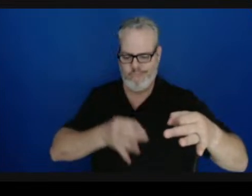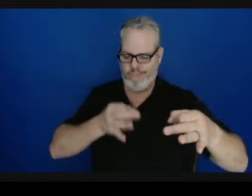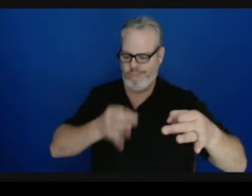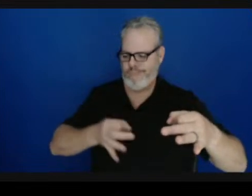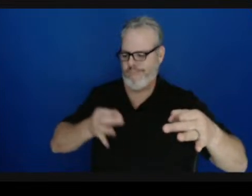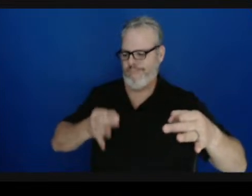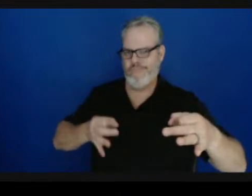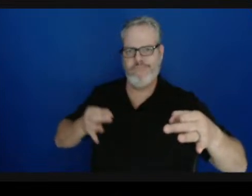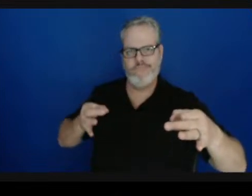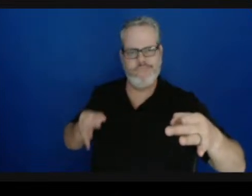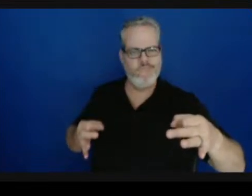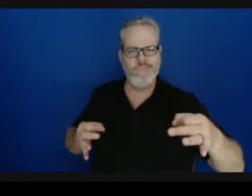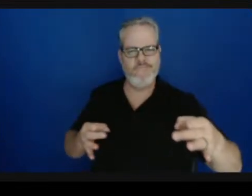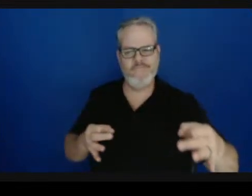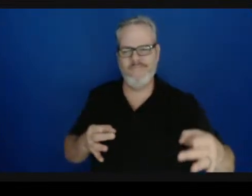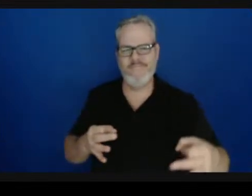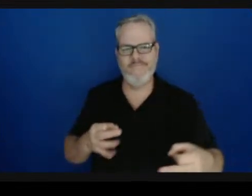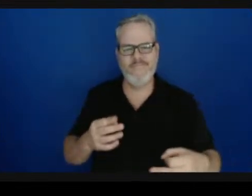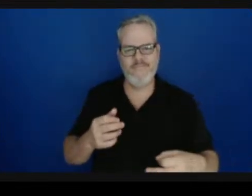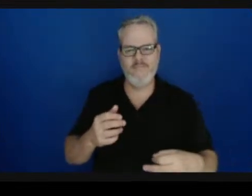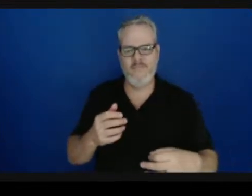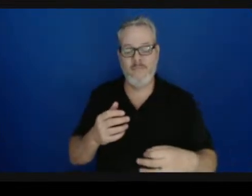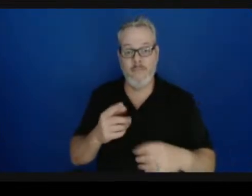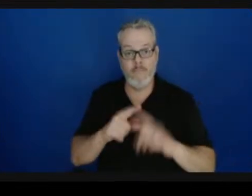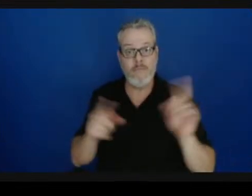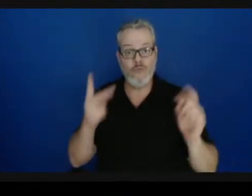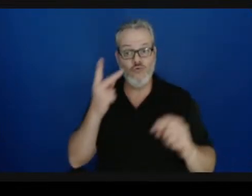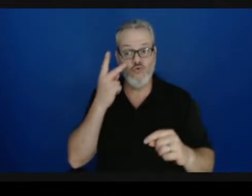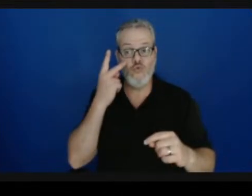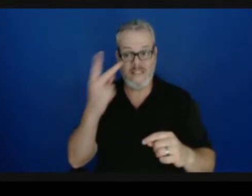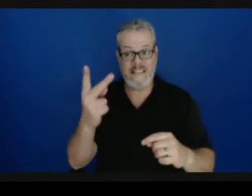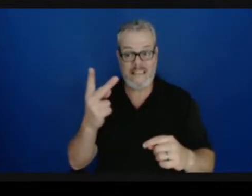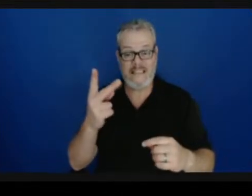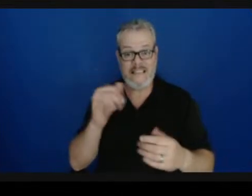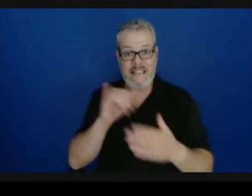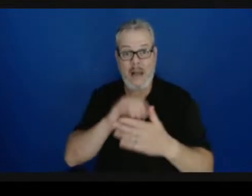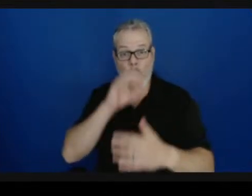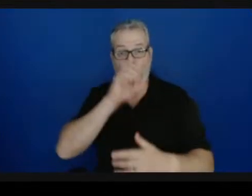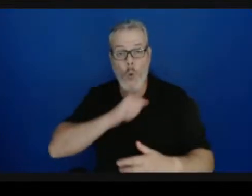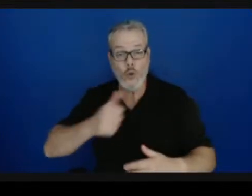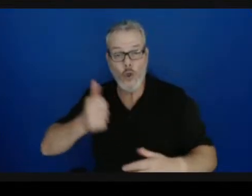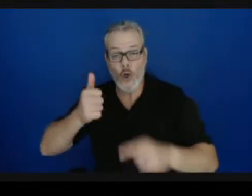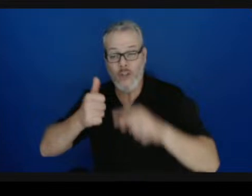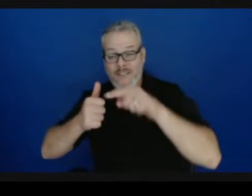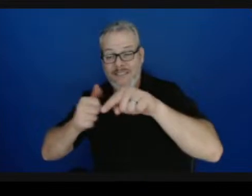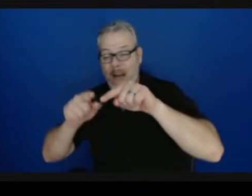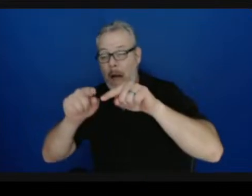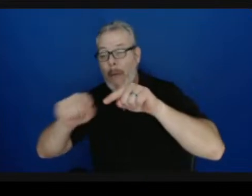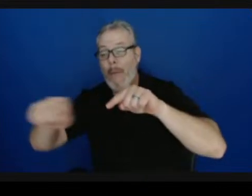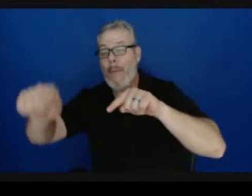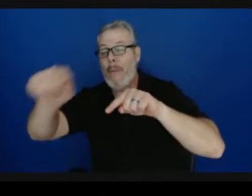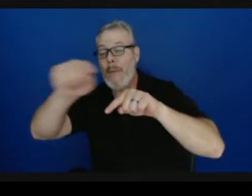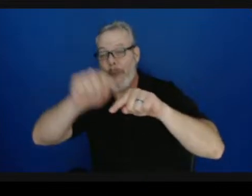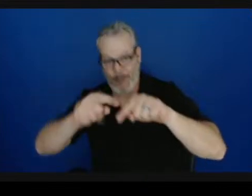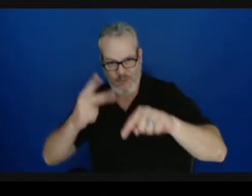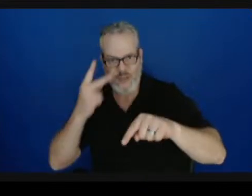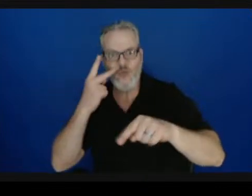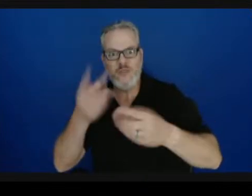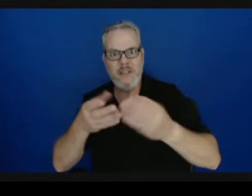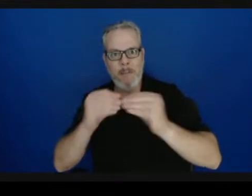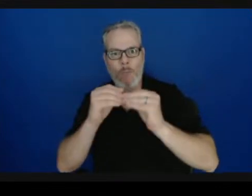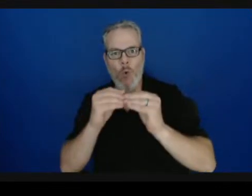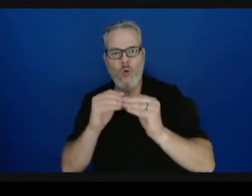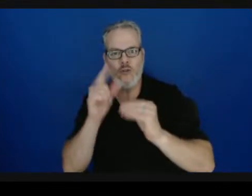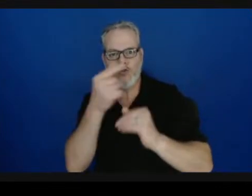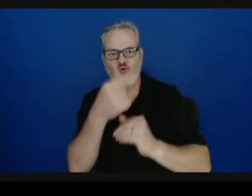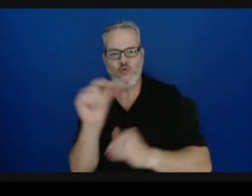Right. So you wouldn't, and you do see like maybe some of the older flows around in here, you do see more vegetation on them as